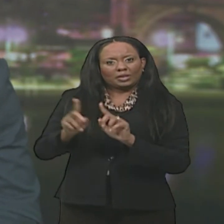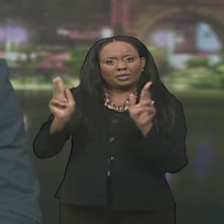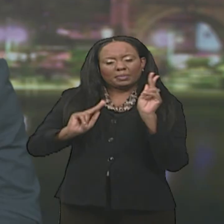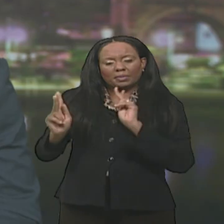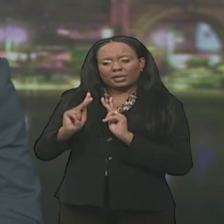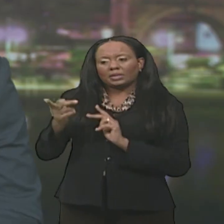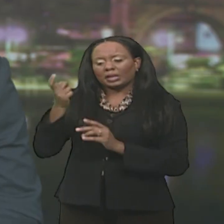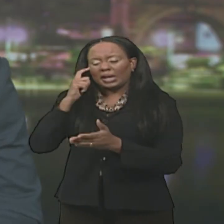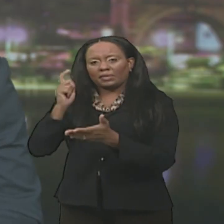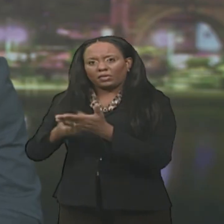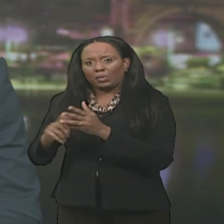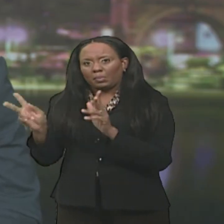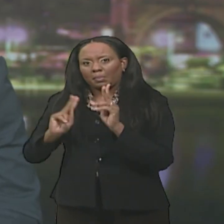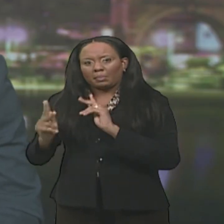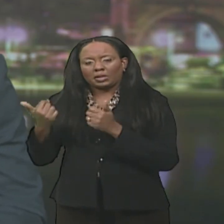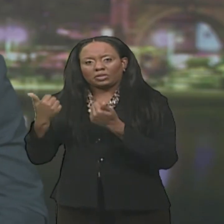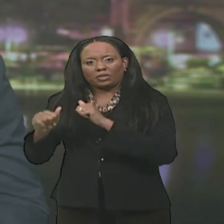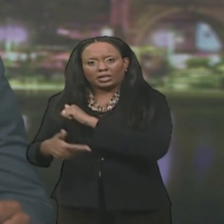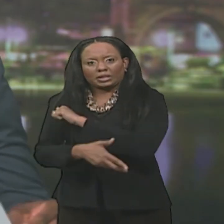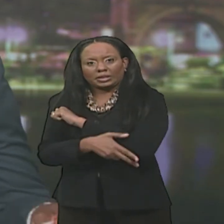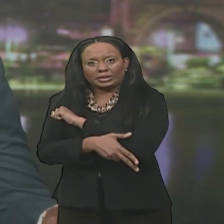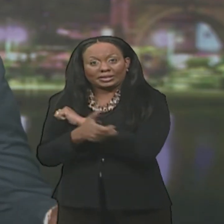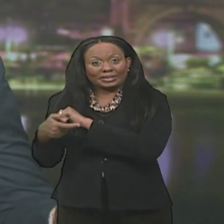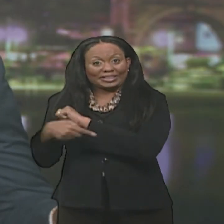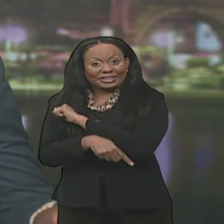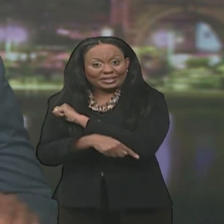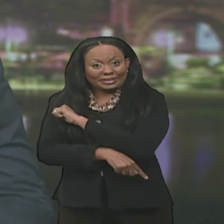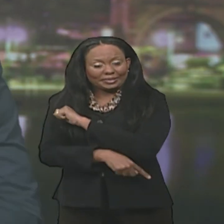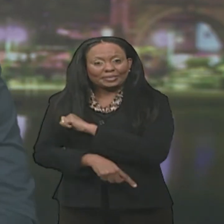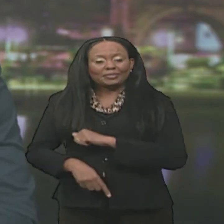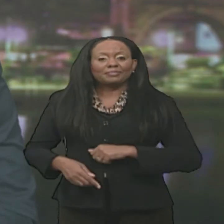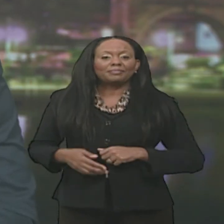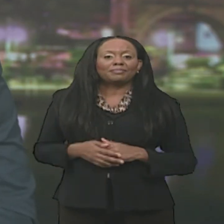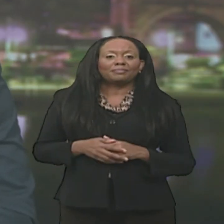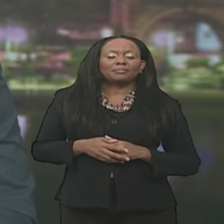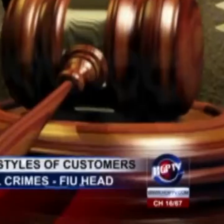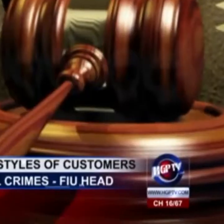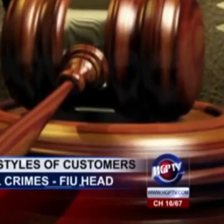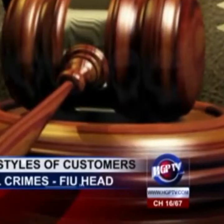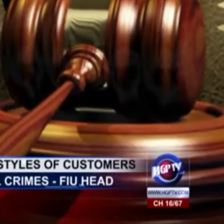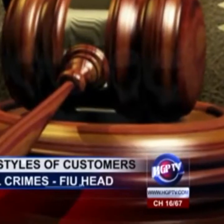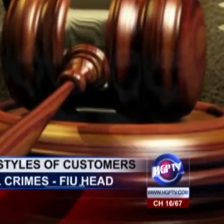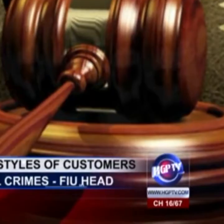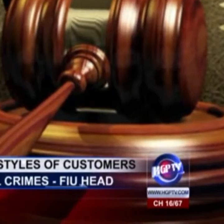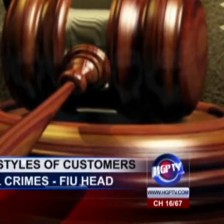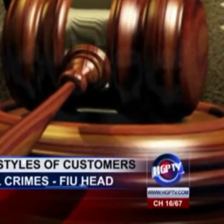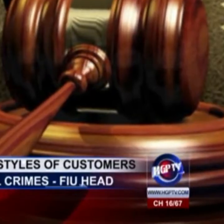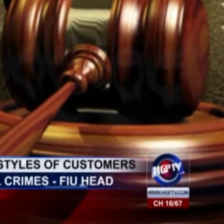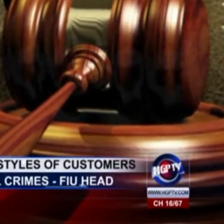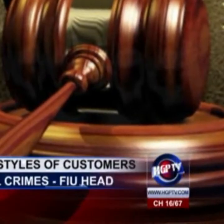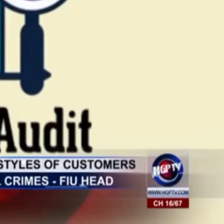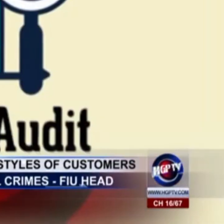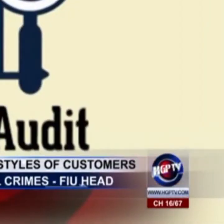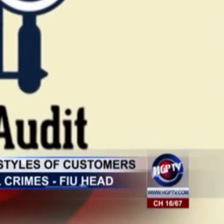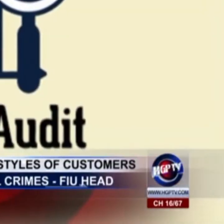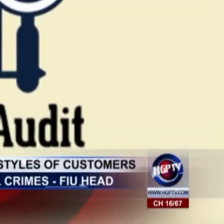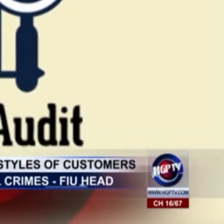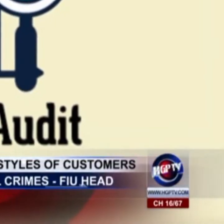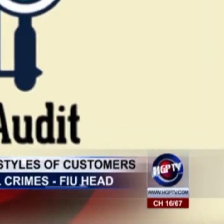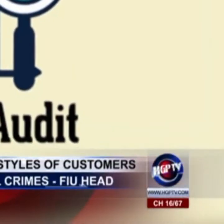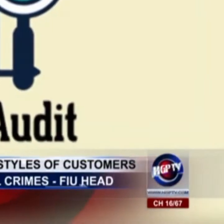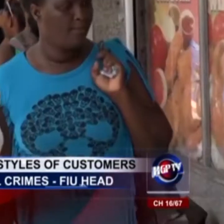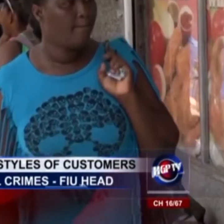money launderers and tax evaders. Here's Kristen McLaughlin. Although there are no laws that authorize the audit